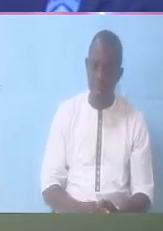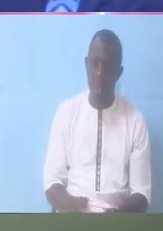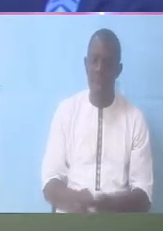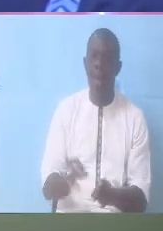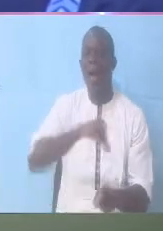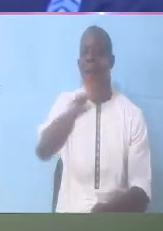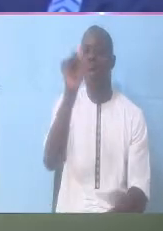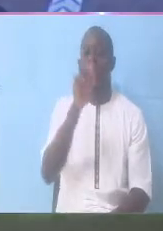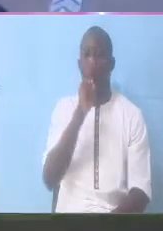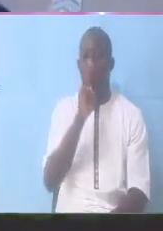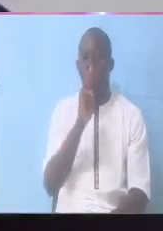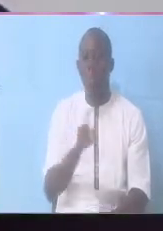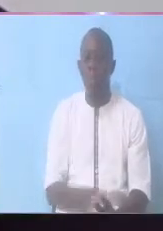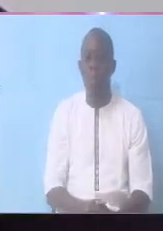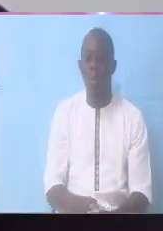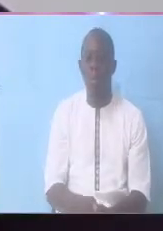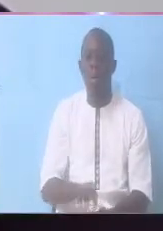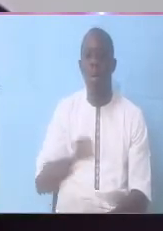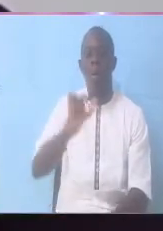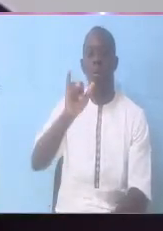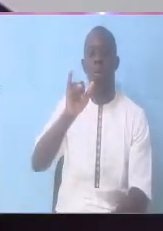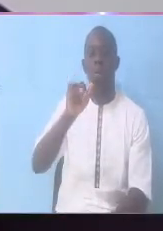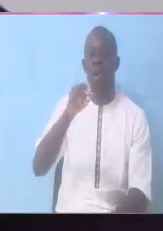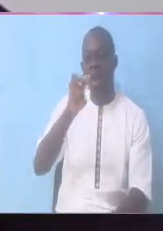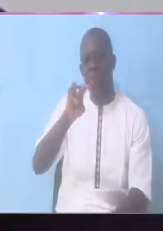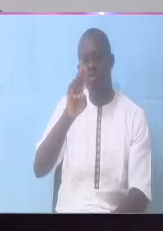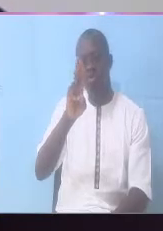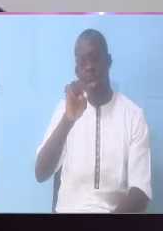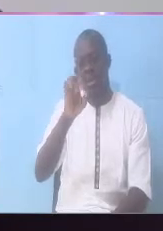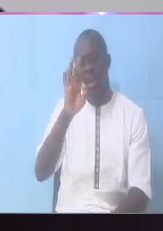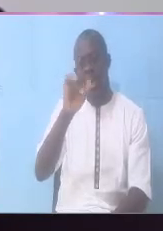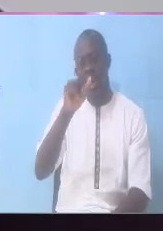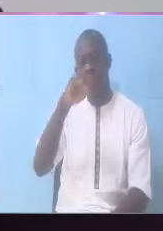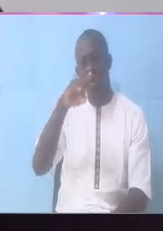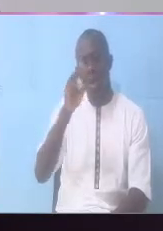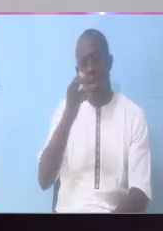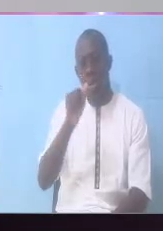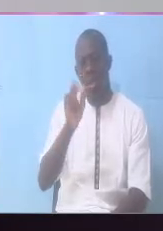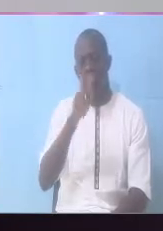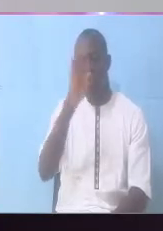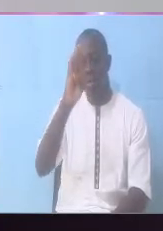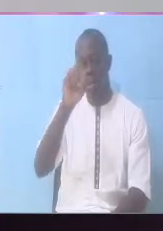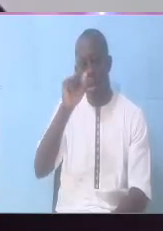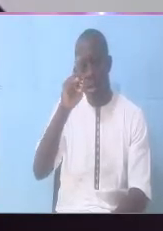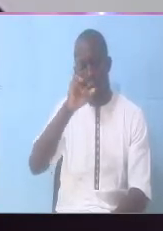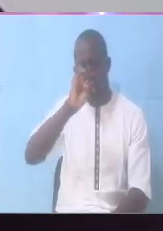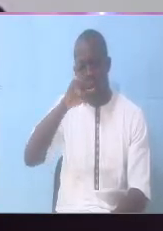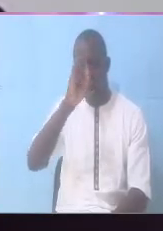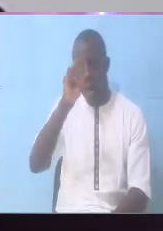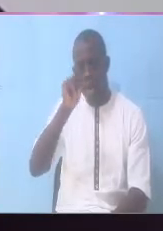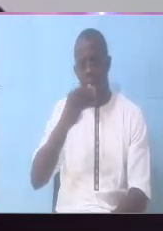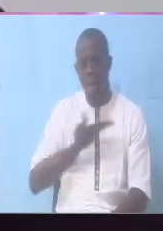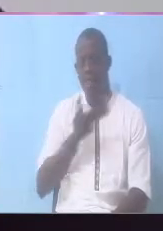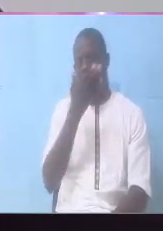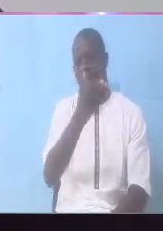And who else? Young Mustafa Baji was there. Mustafa Baji Bije.